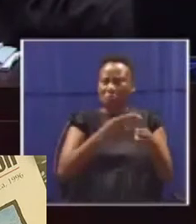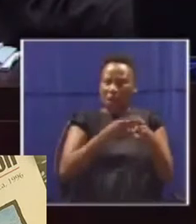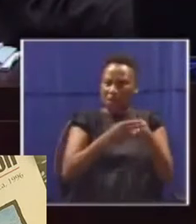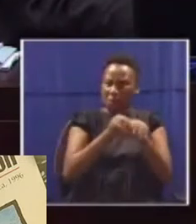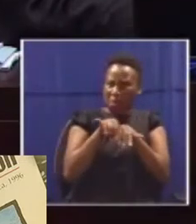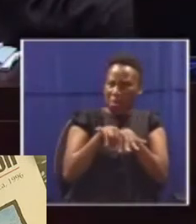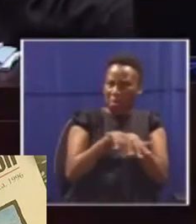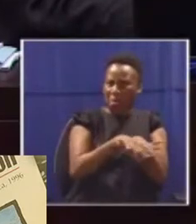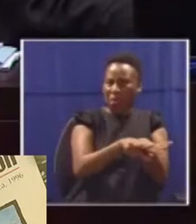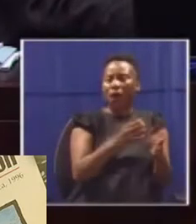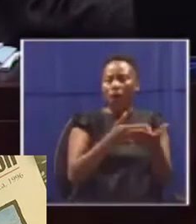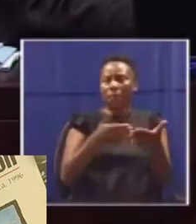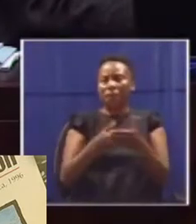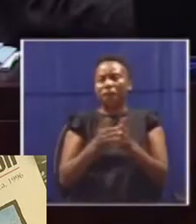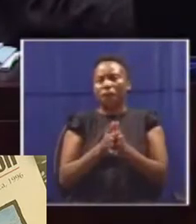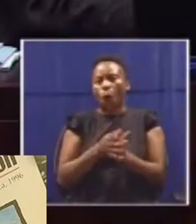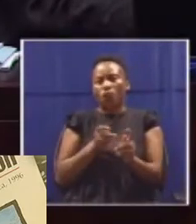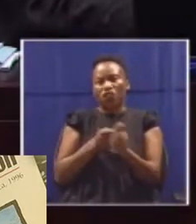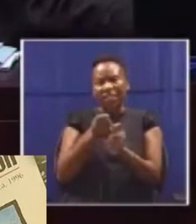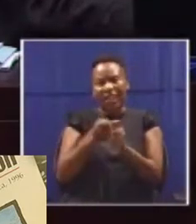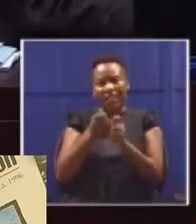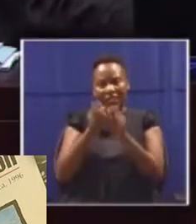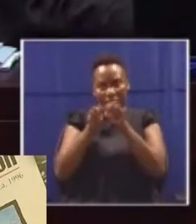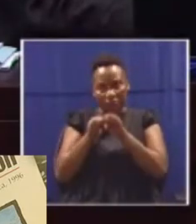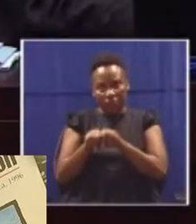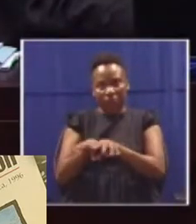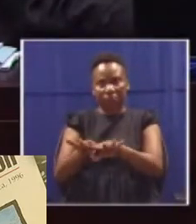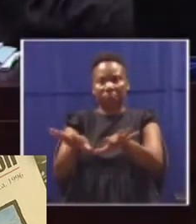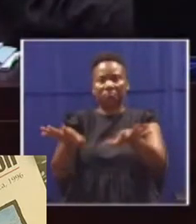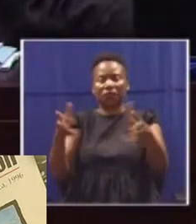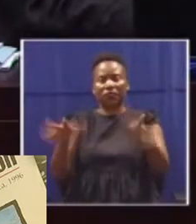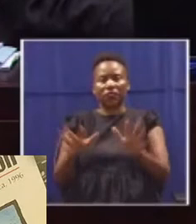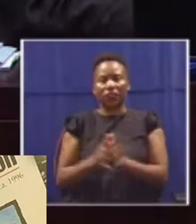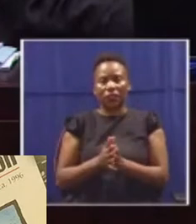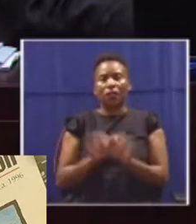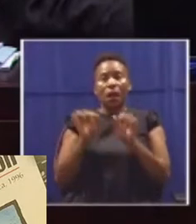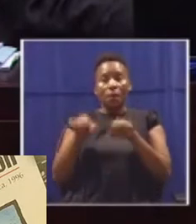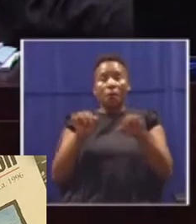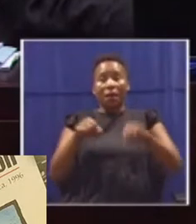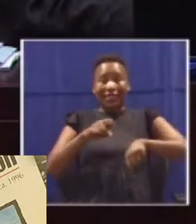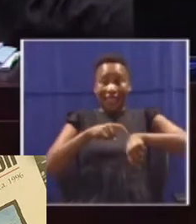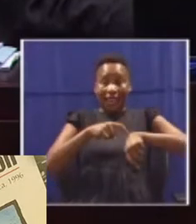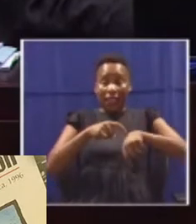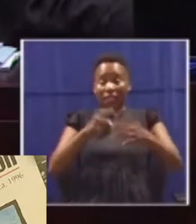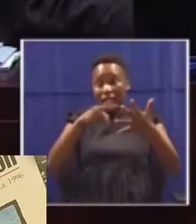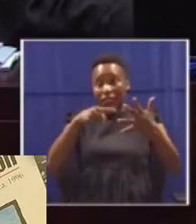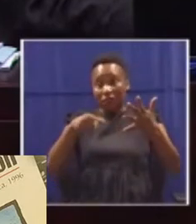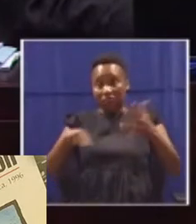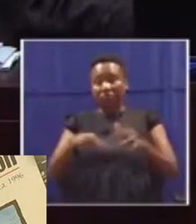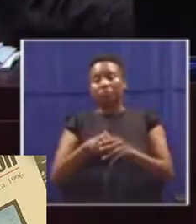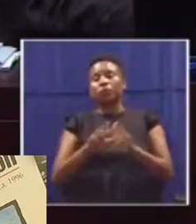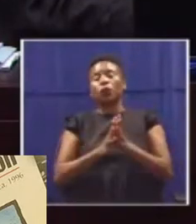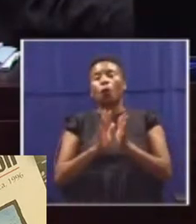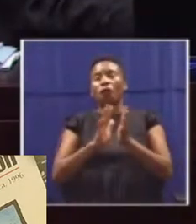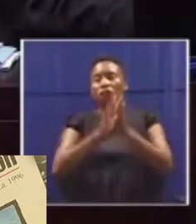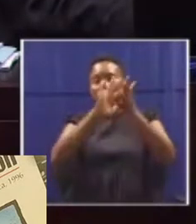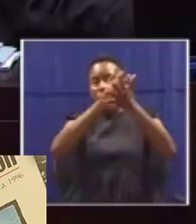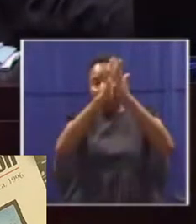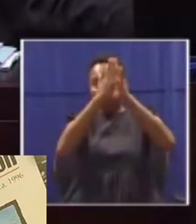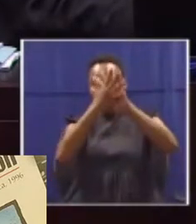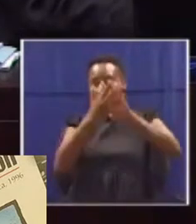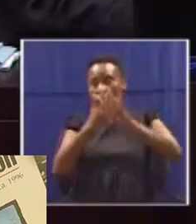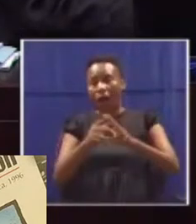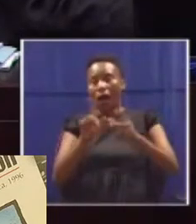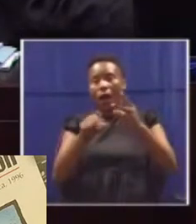before it is treated and released, the permitted types of emission abatement